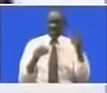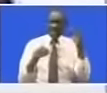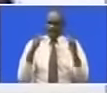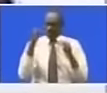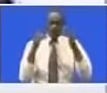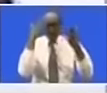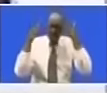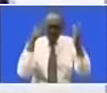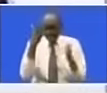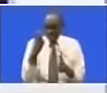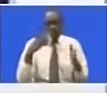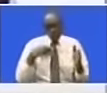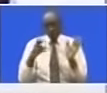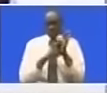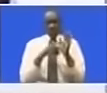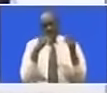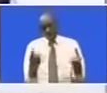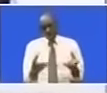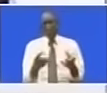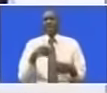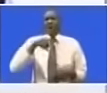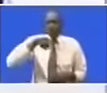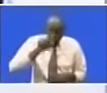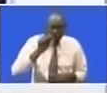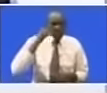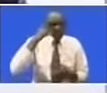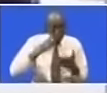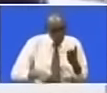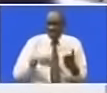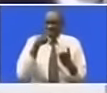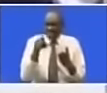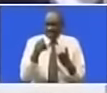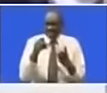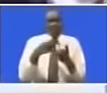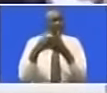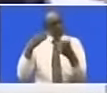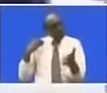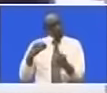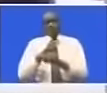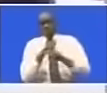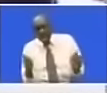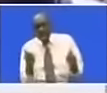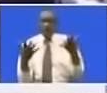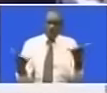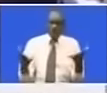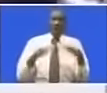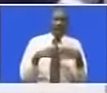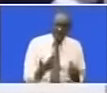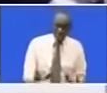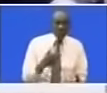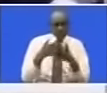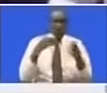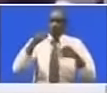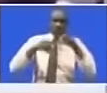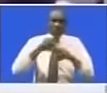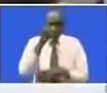awareness of the rules of the game. To what extent do you think this was done before Tanzanians went to the poll today?